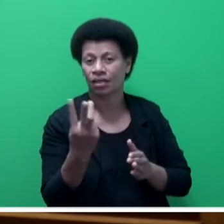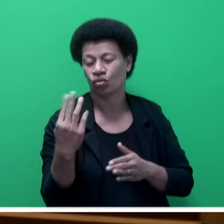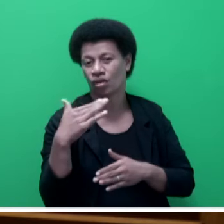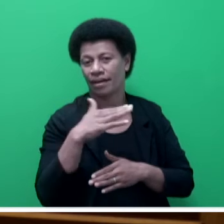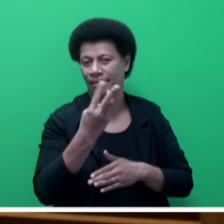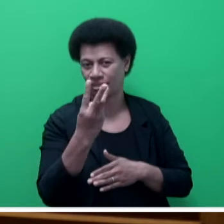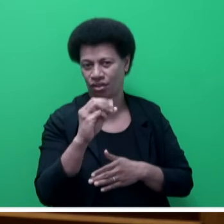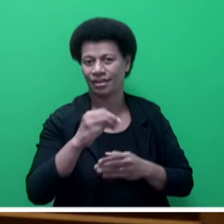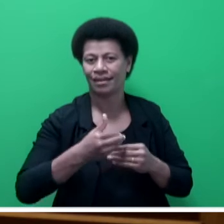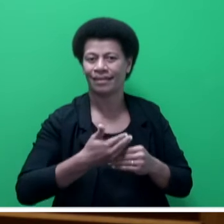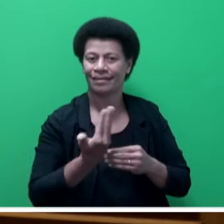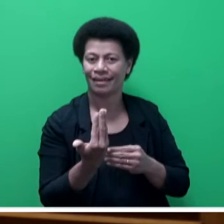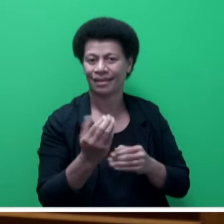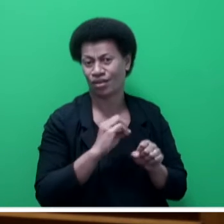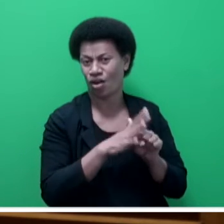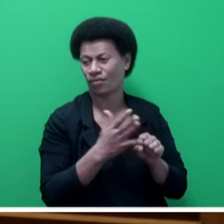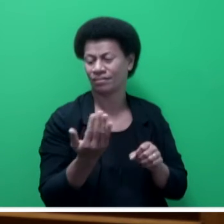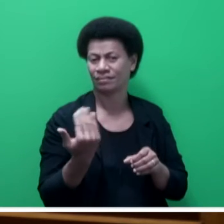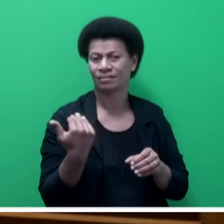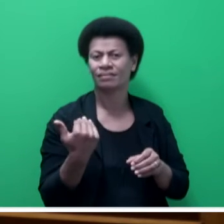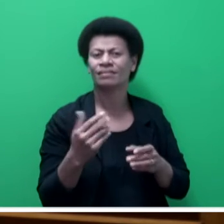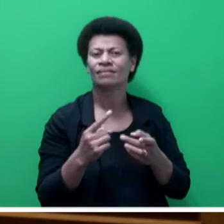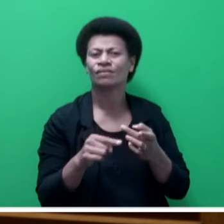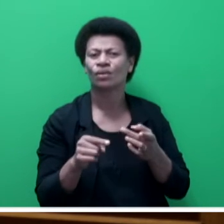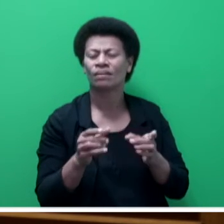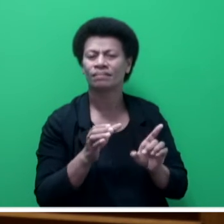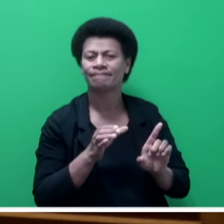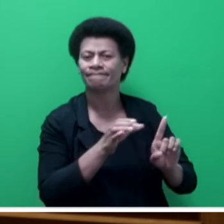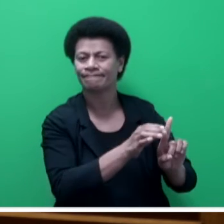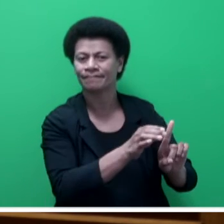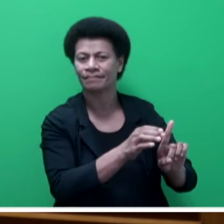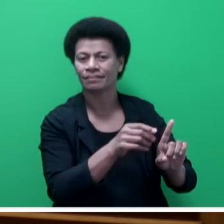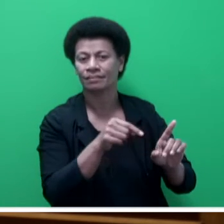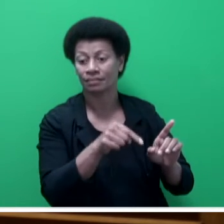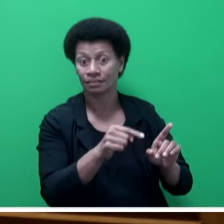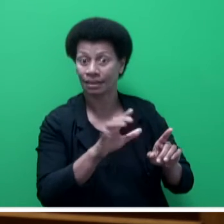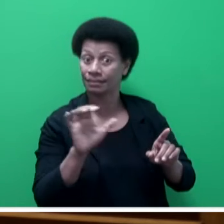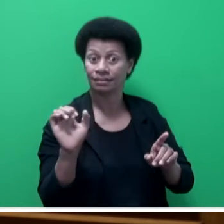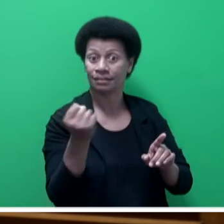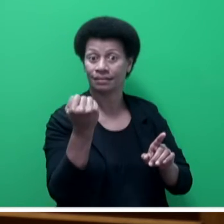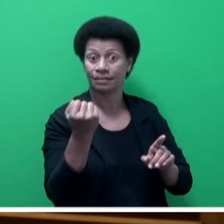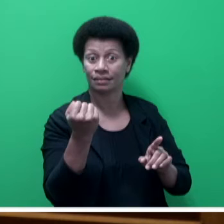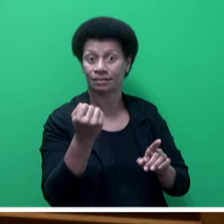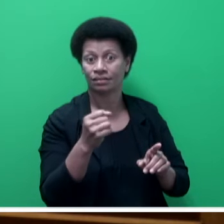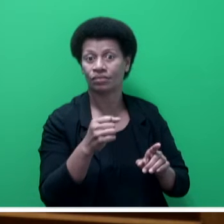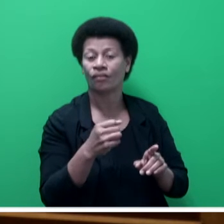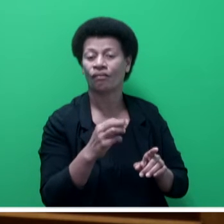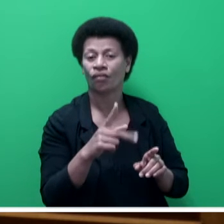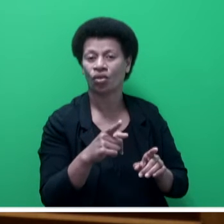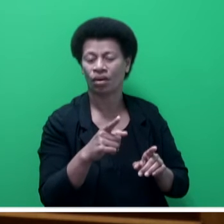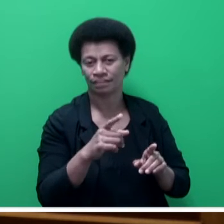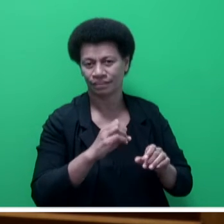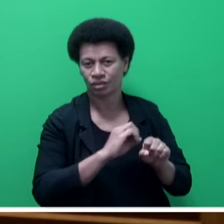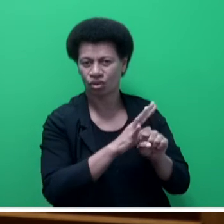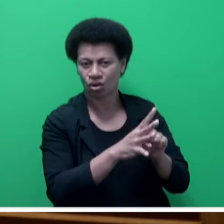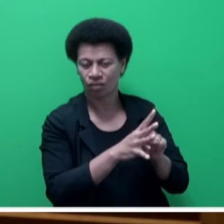330 days since our last case outside of the border quarantine, and much of the success is actually owed to the Fijian COVID-safe